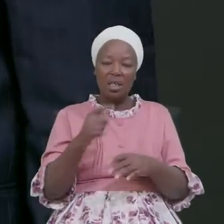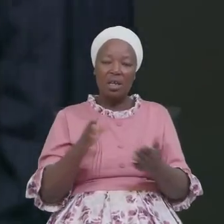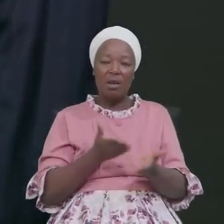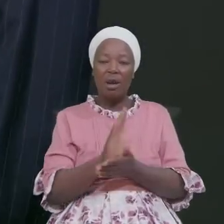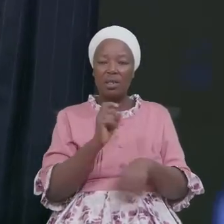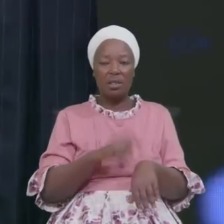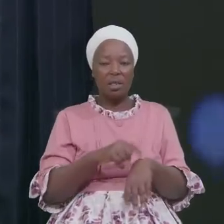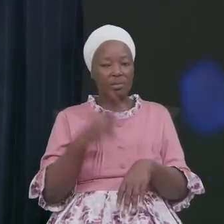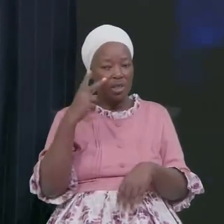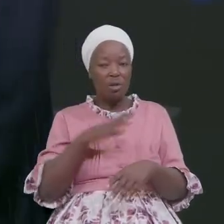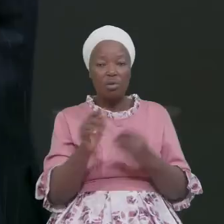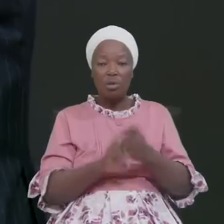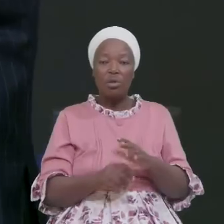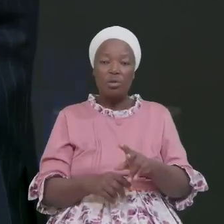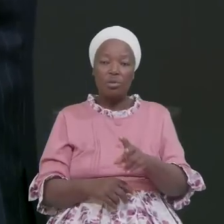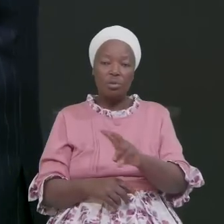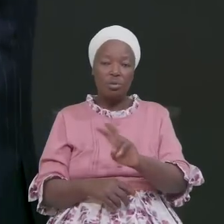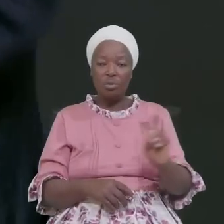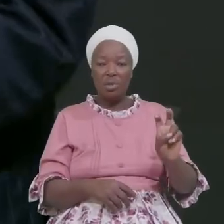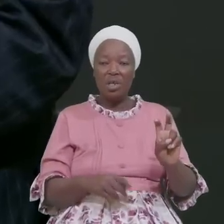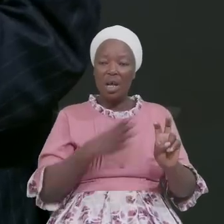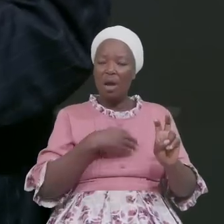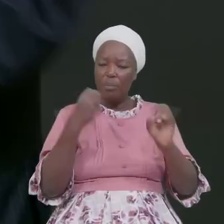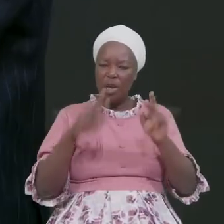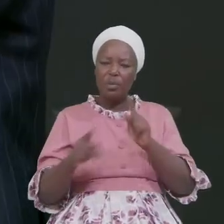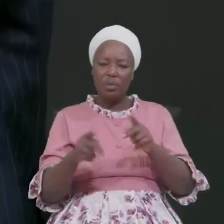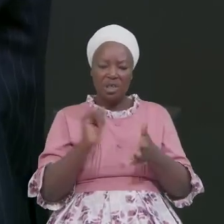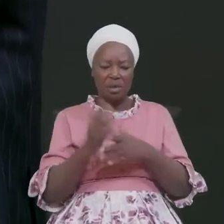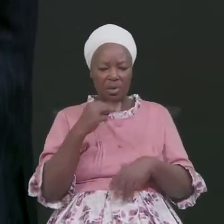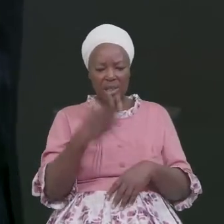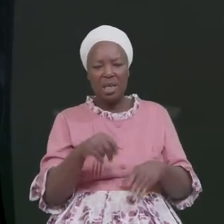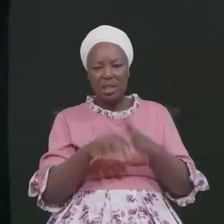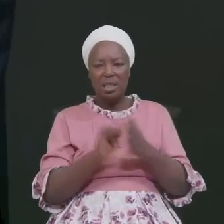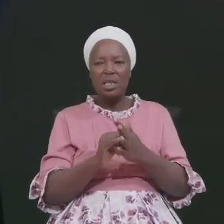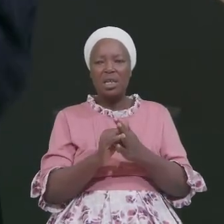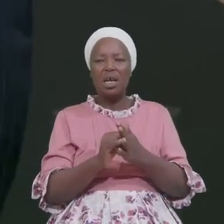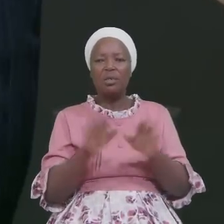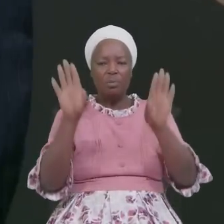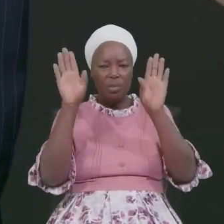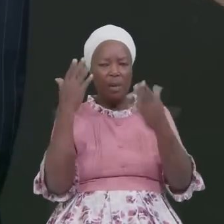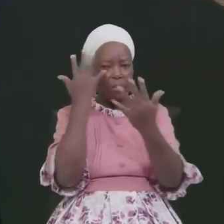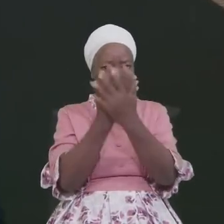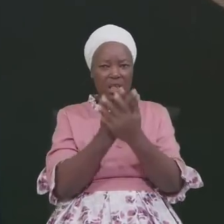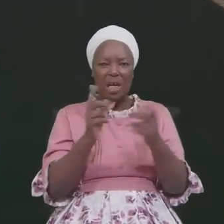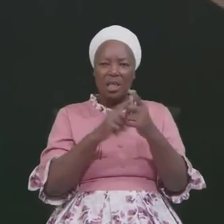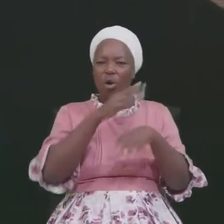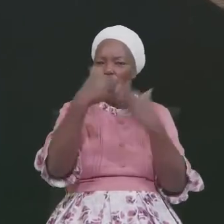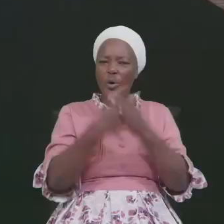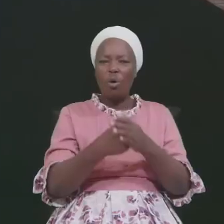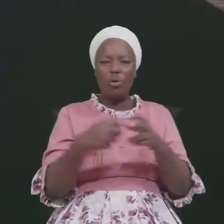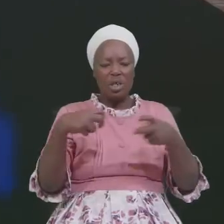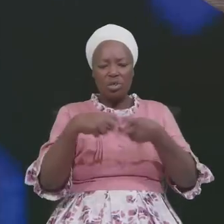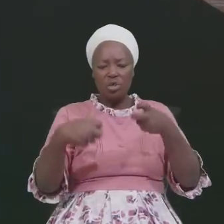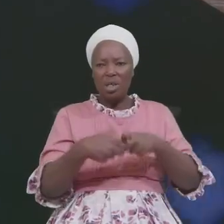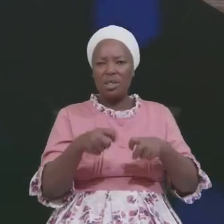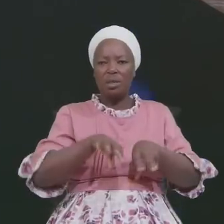those 207 many people there in the prison. All the chains were broken. It's not the